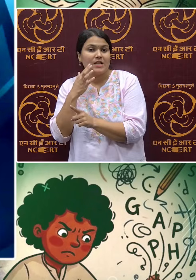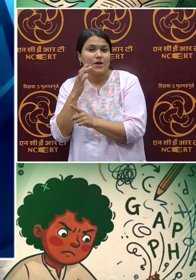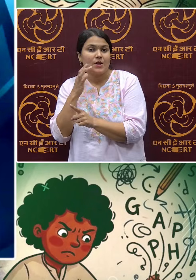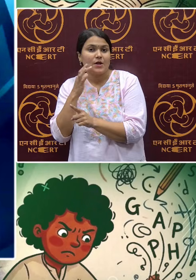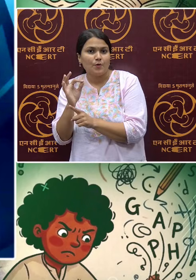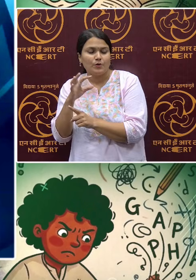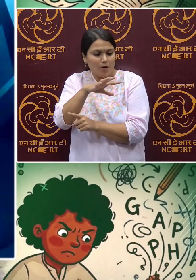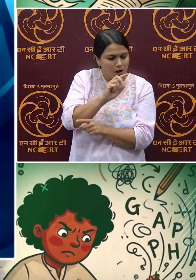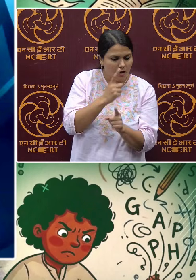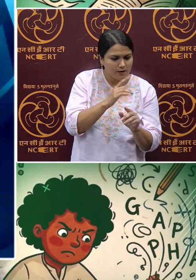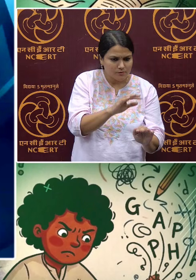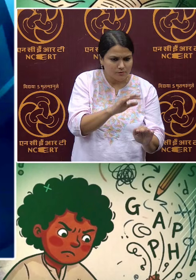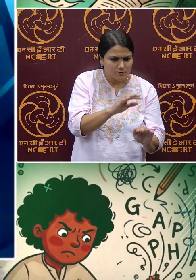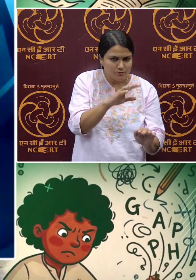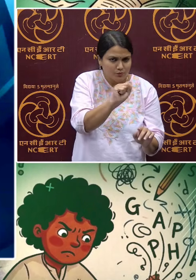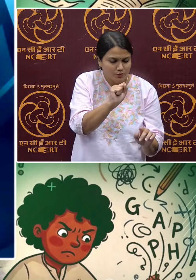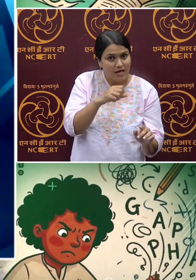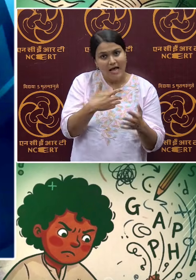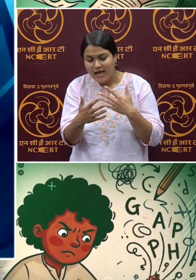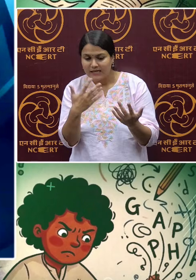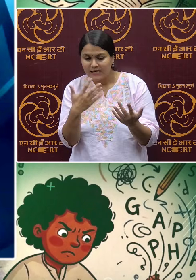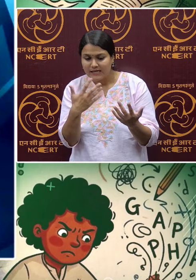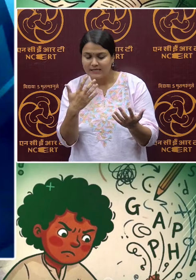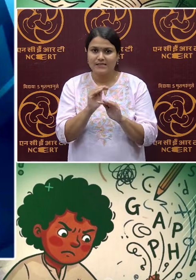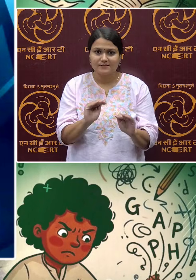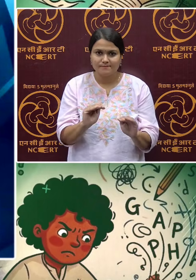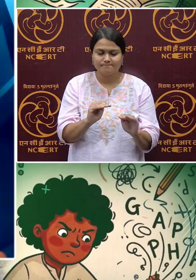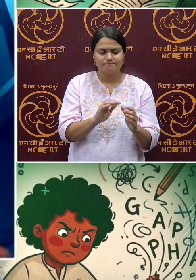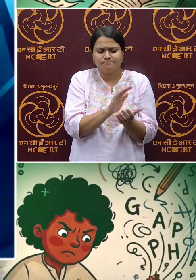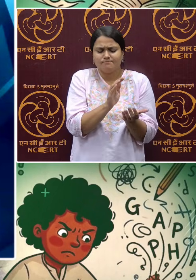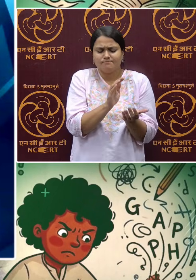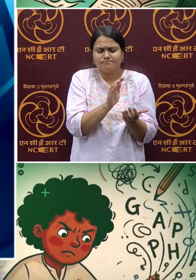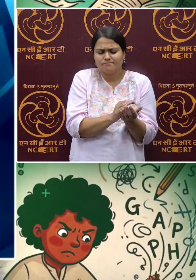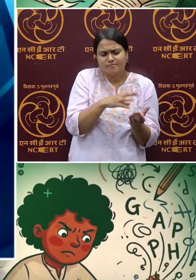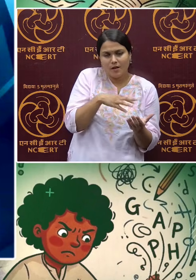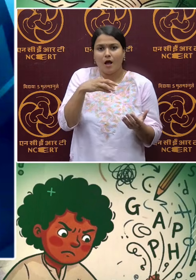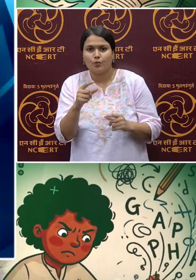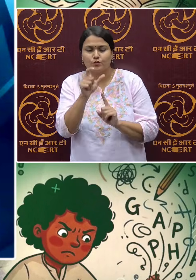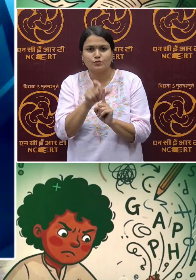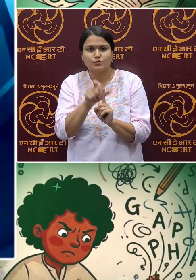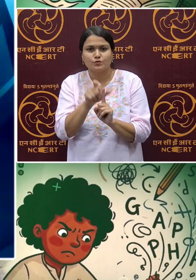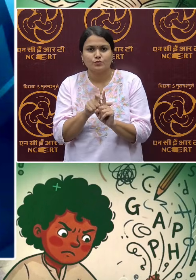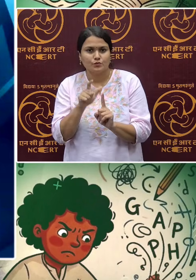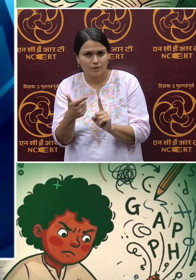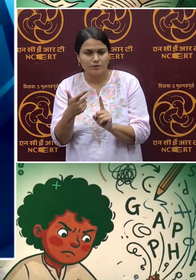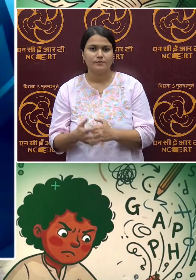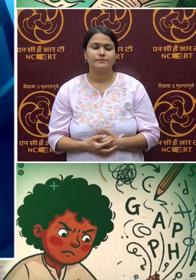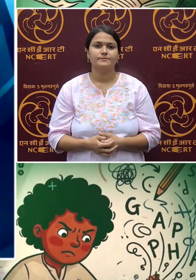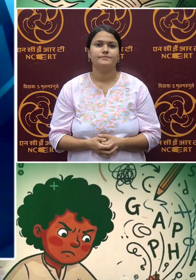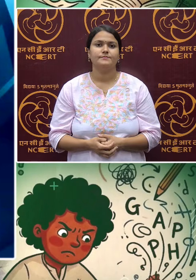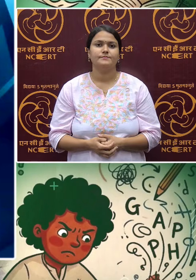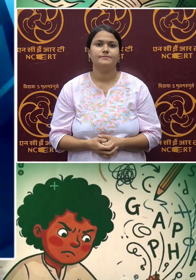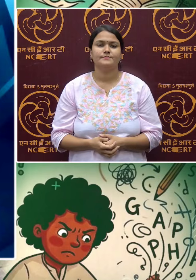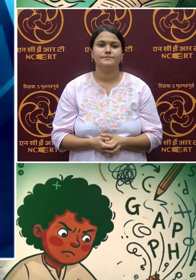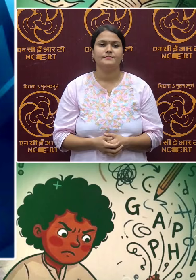reason for any child to actually come out of the shell of not being incapable of becoming capable.